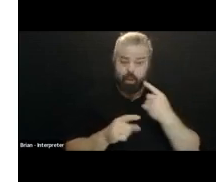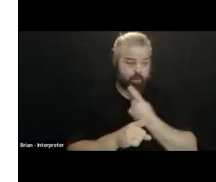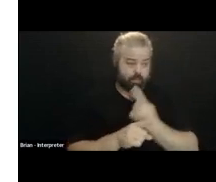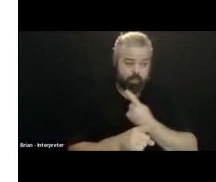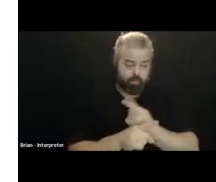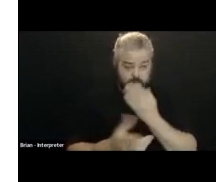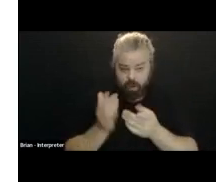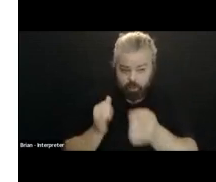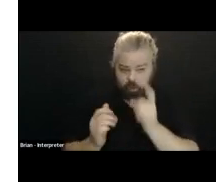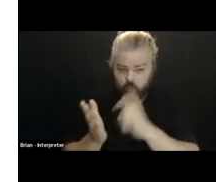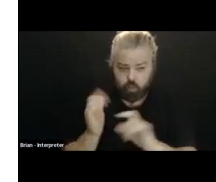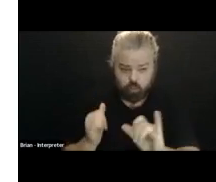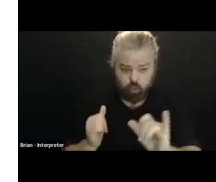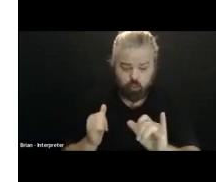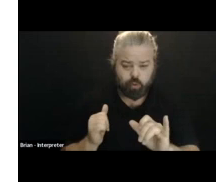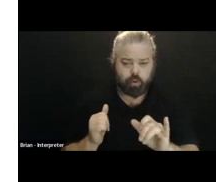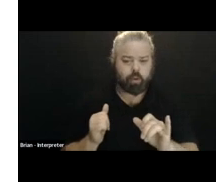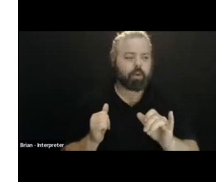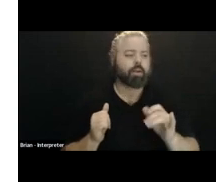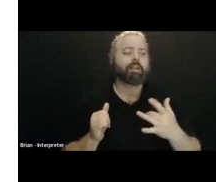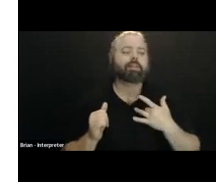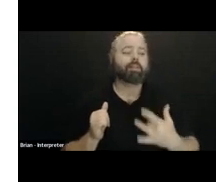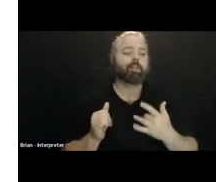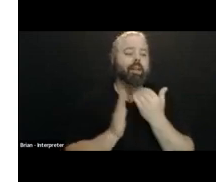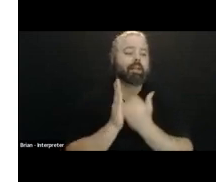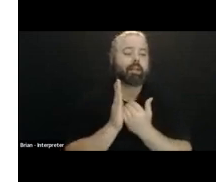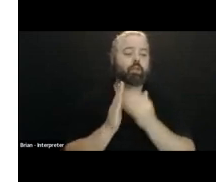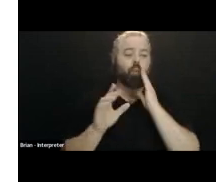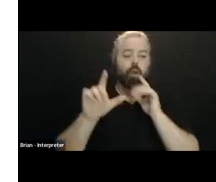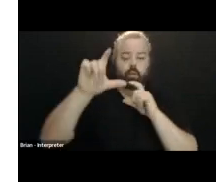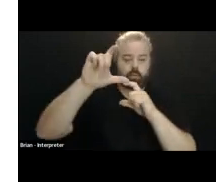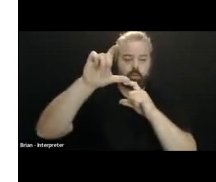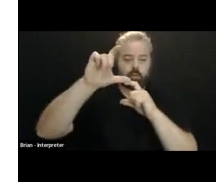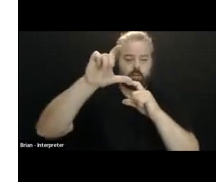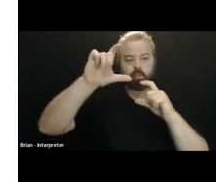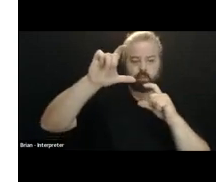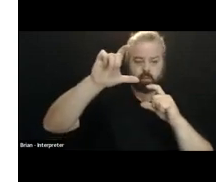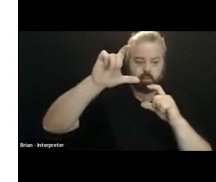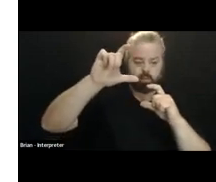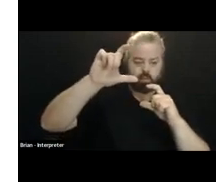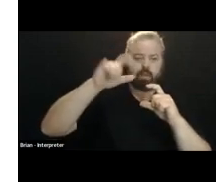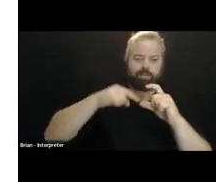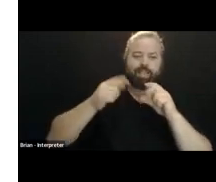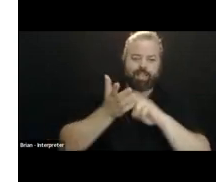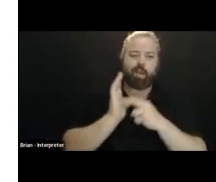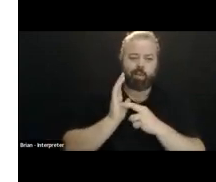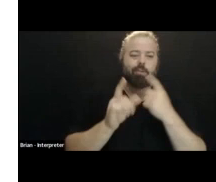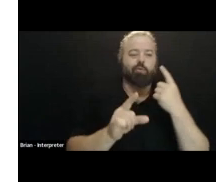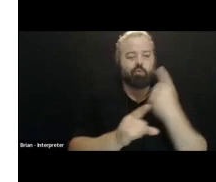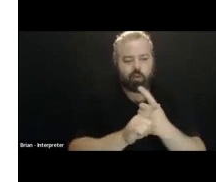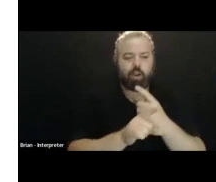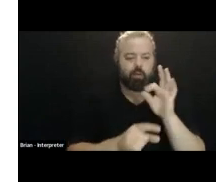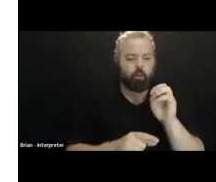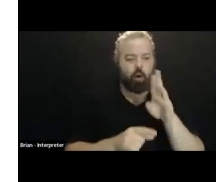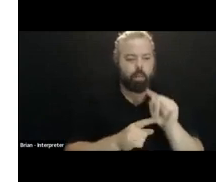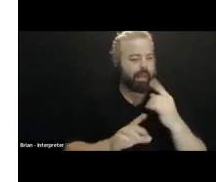too, the lists are usually indented a little bit once they're formatted correctly. That doesn't always mean that they are